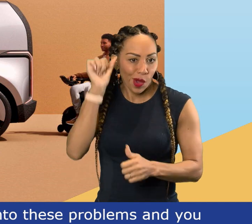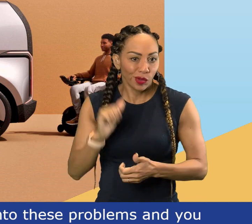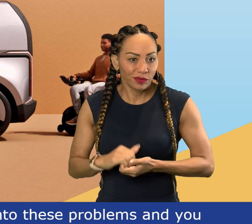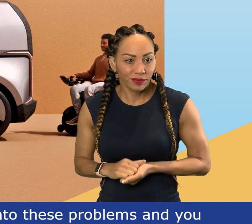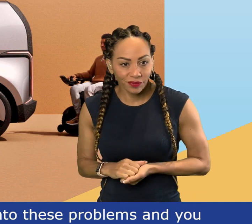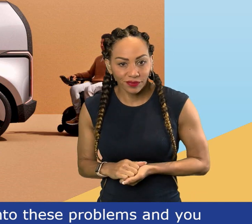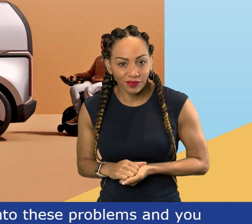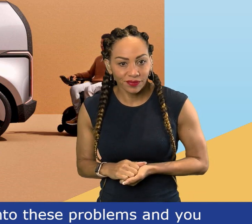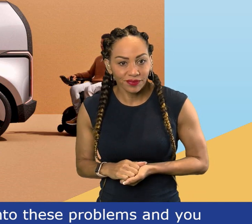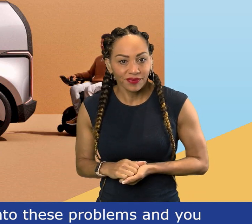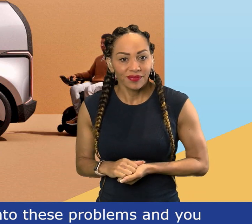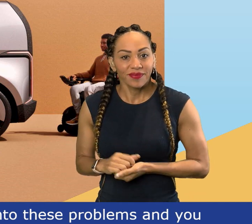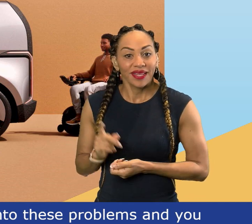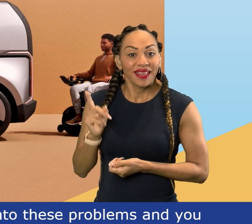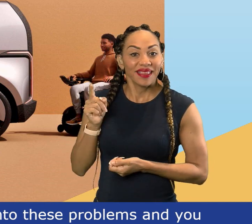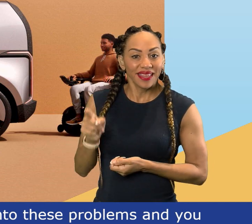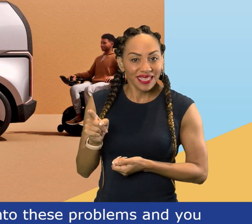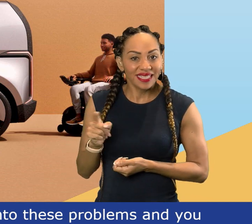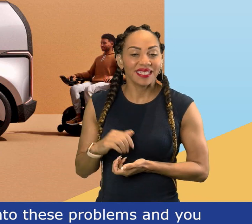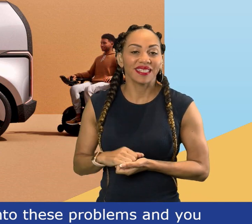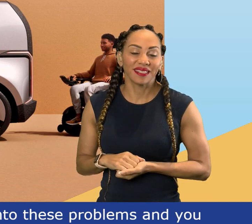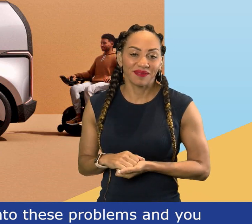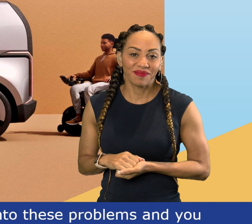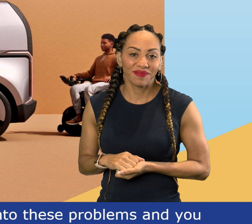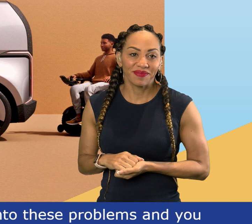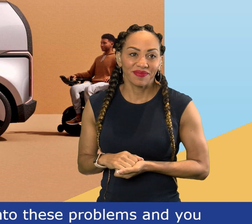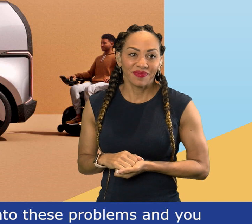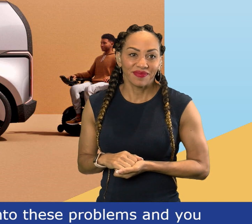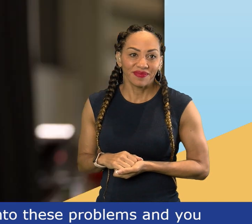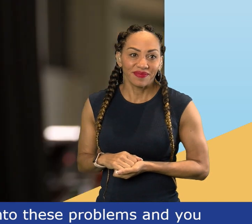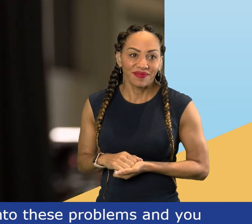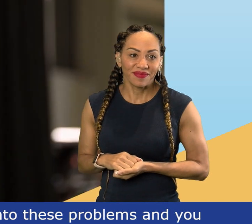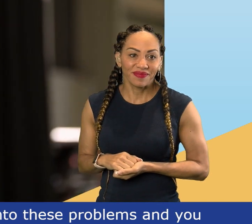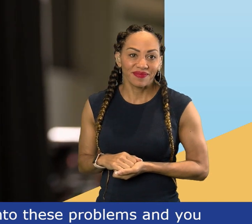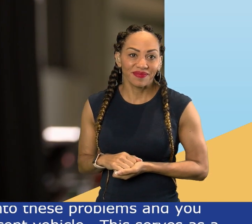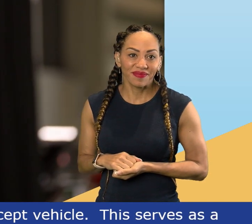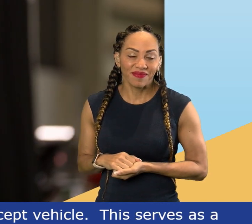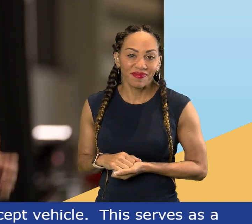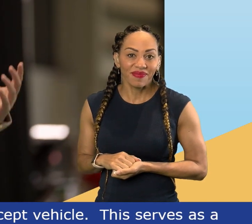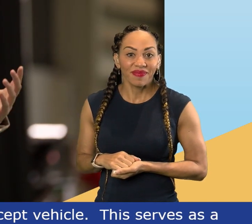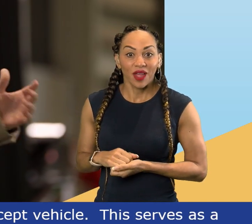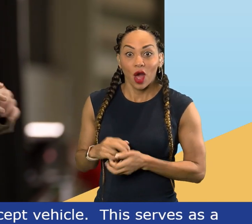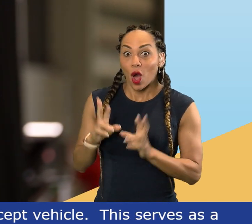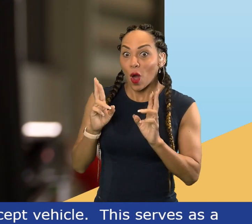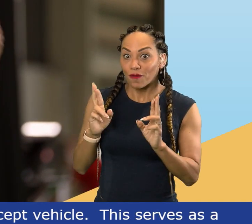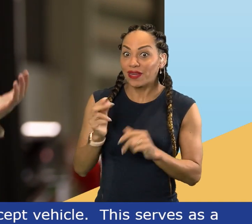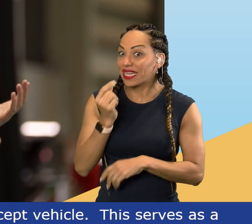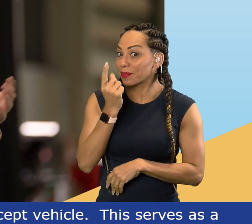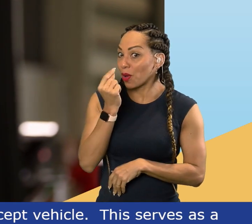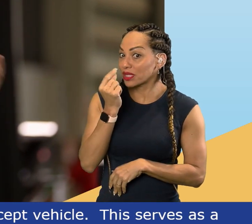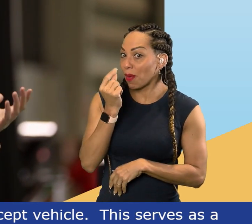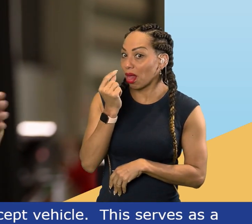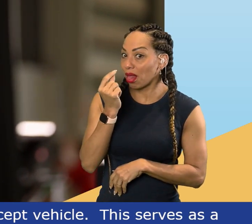And what this serves as is a very good call to action to the car industry to say, this is what's possible if we include